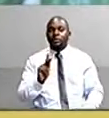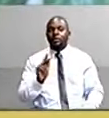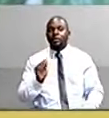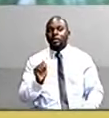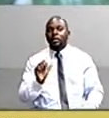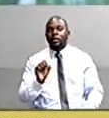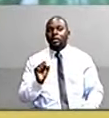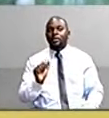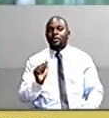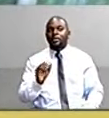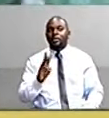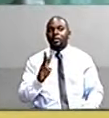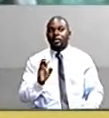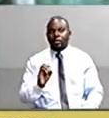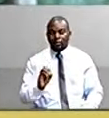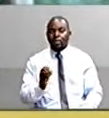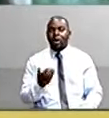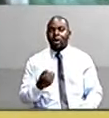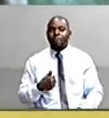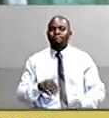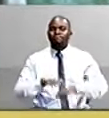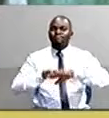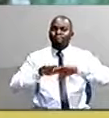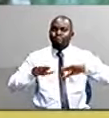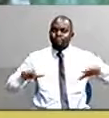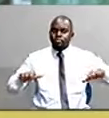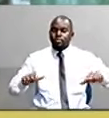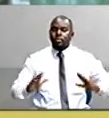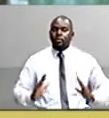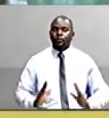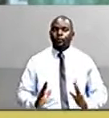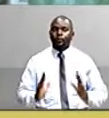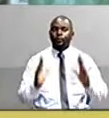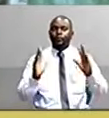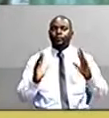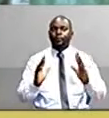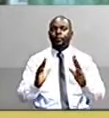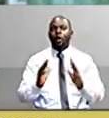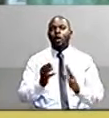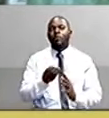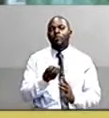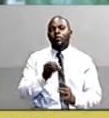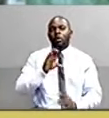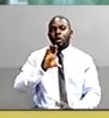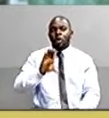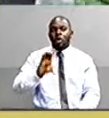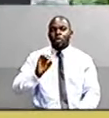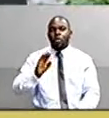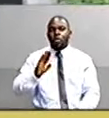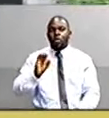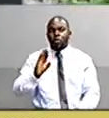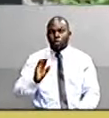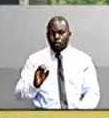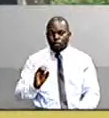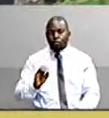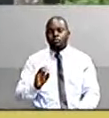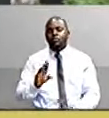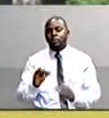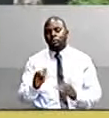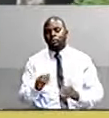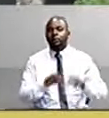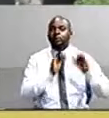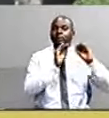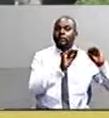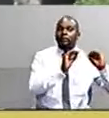Dumba now owns a cocoa plantation from where he earns an average of 1 million shillings monthly. Dumba juggles between his teaching